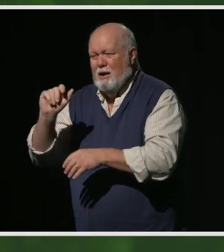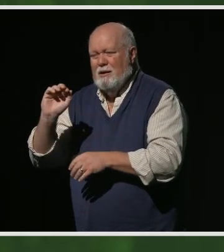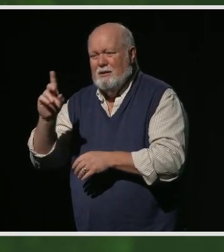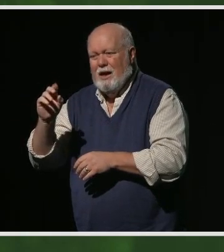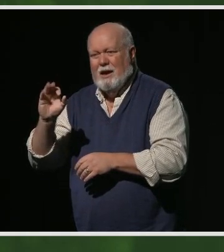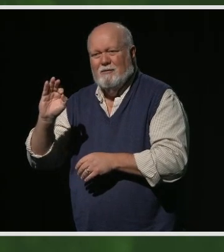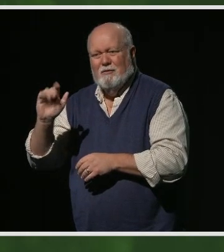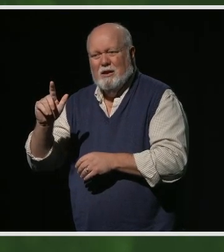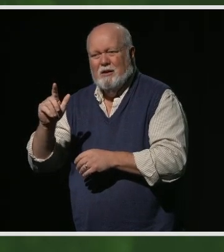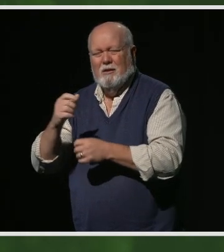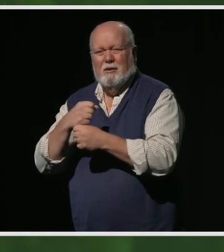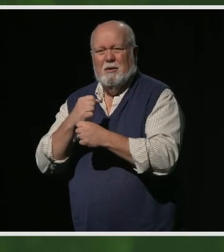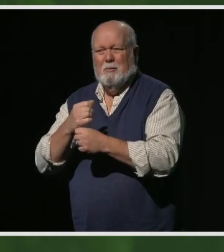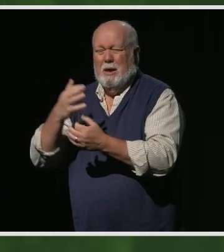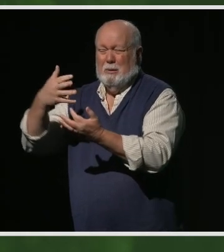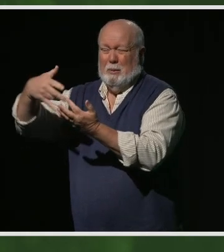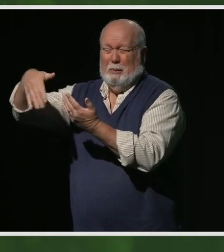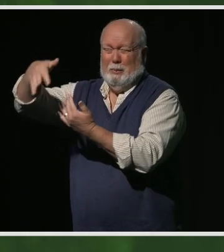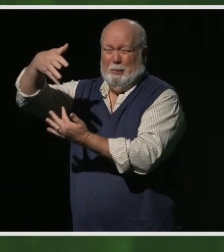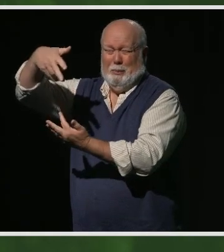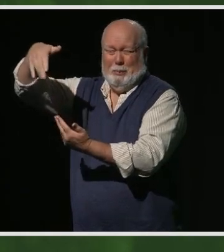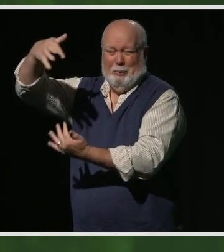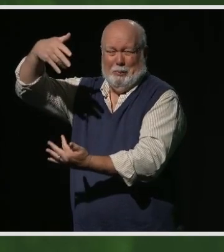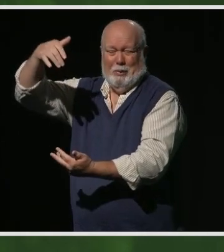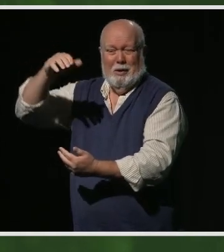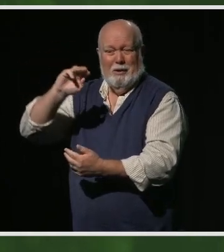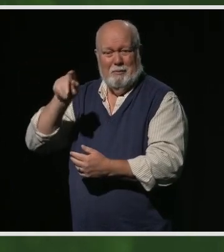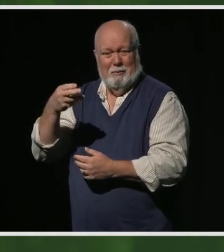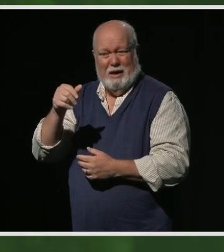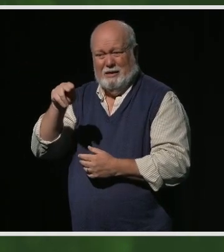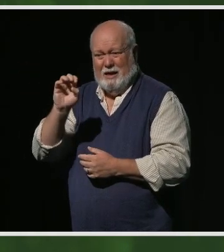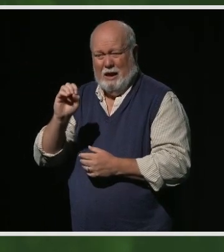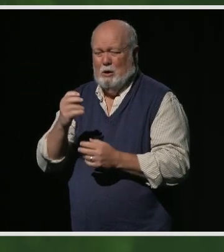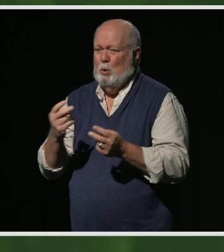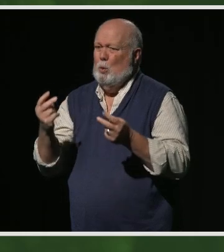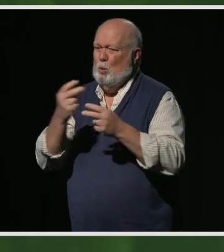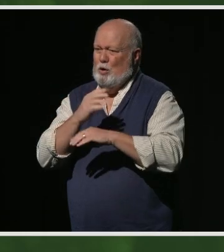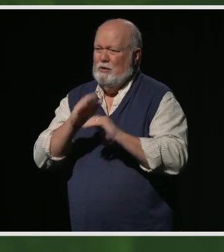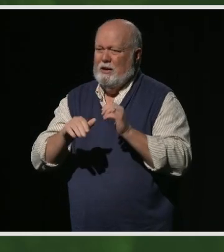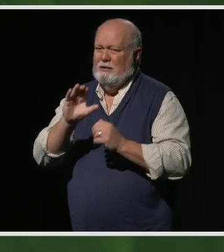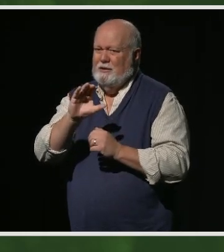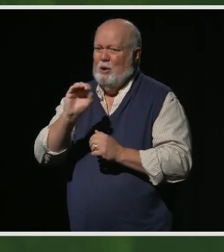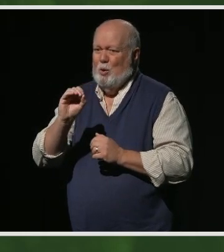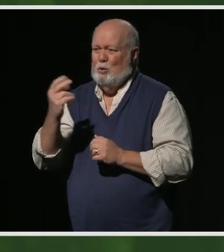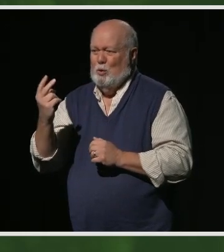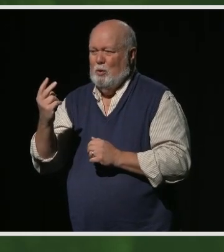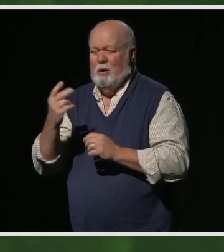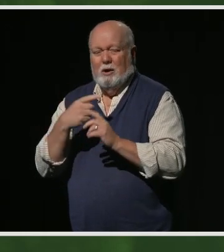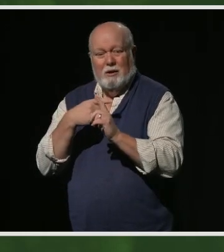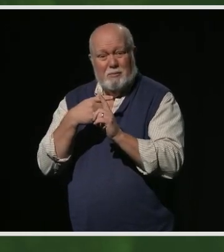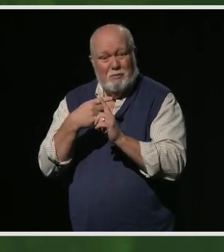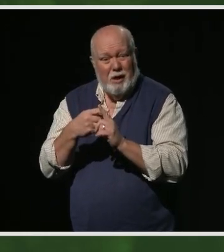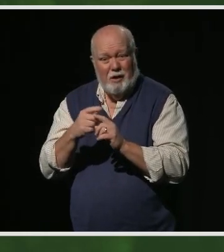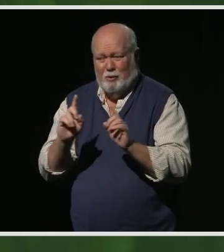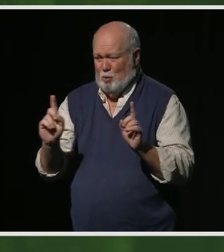which is even worse than CO2 from a greenhouse gas emissions standpoint. And then there's limited disposal options.